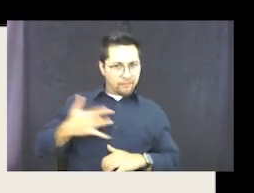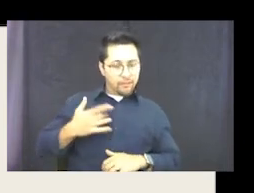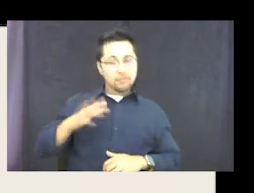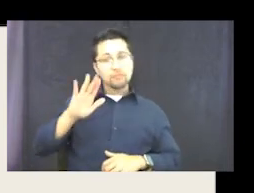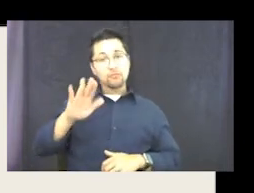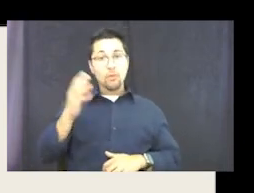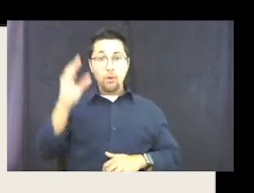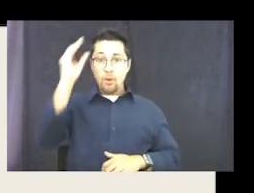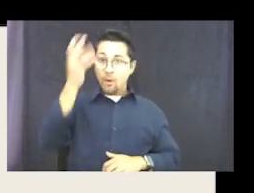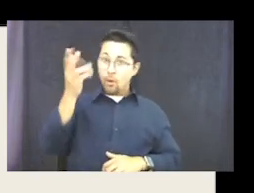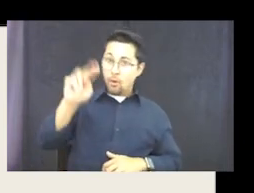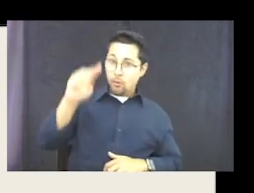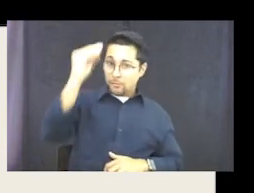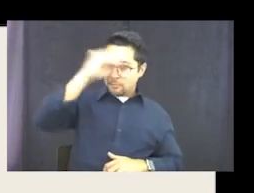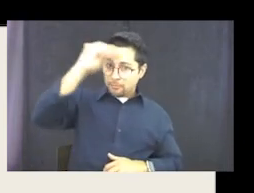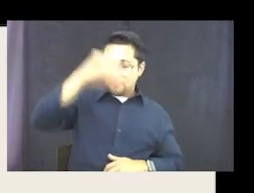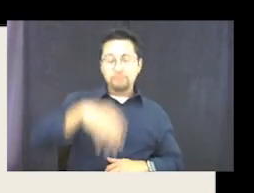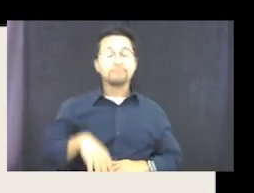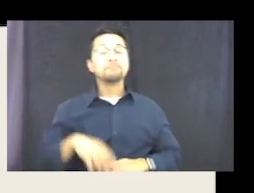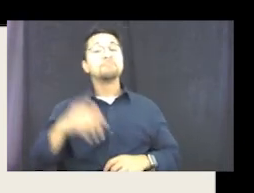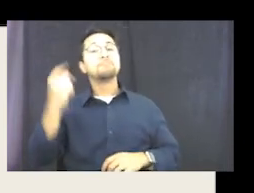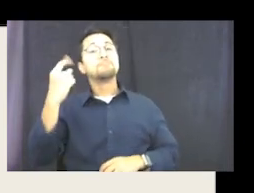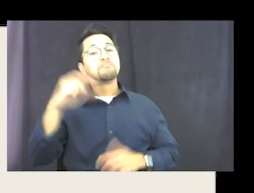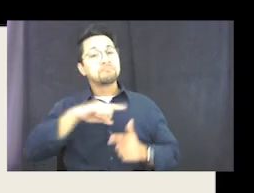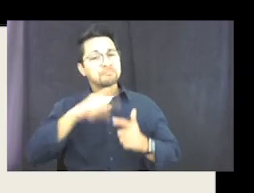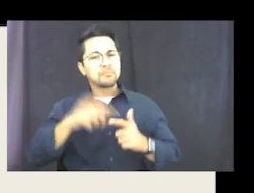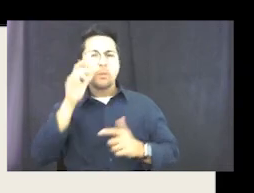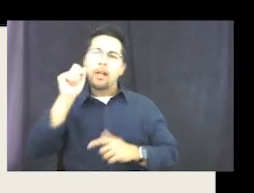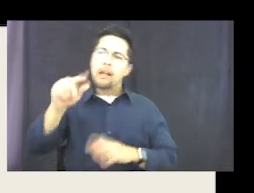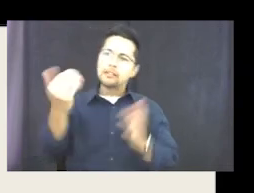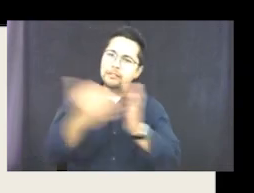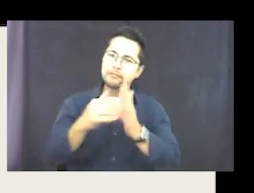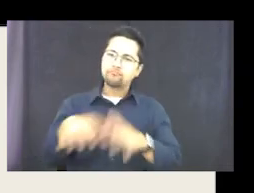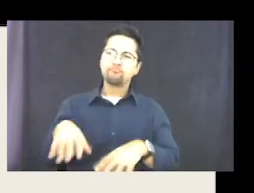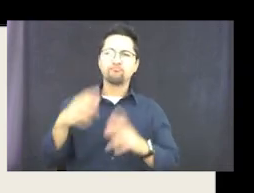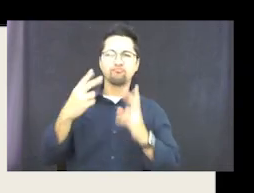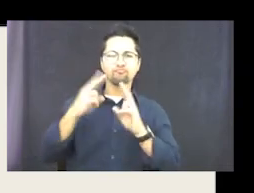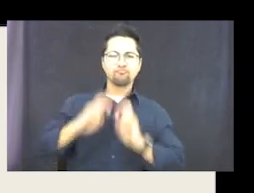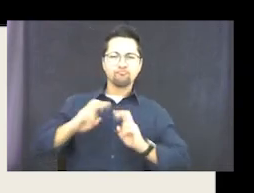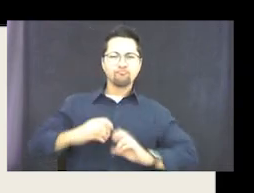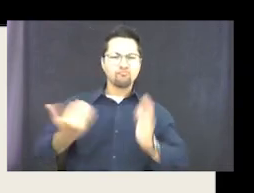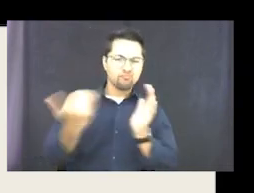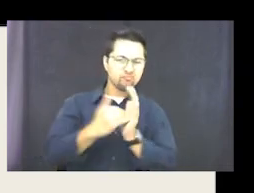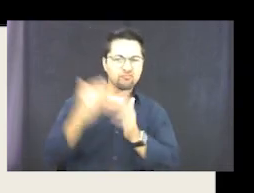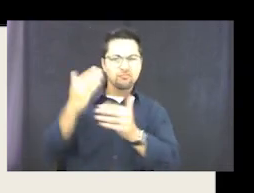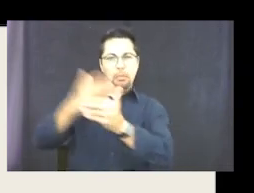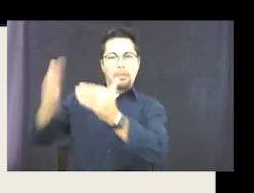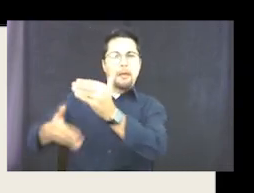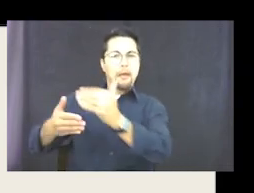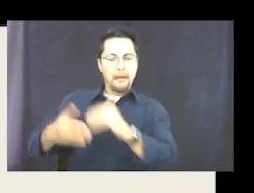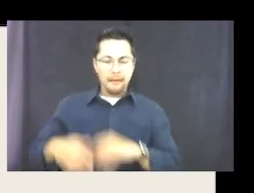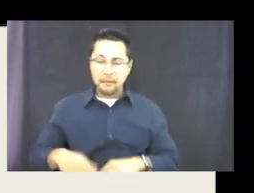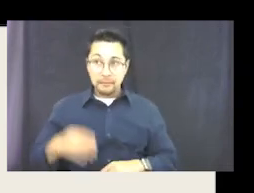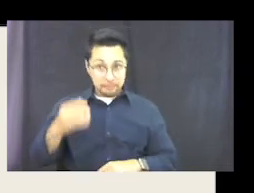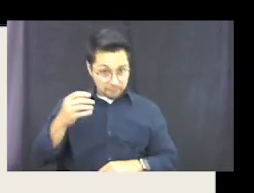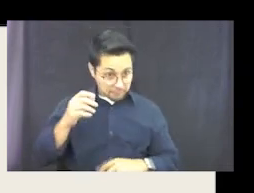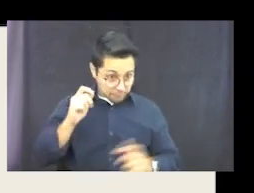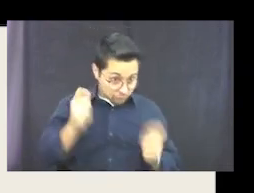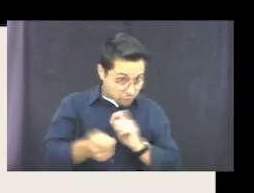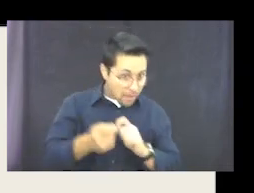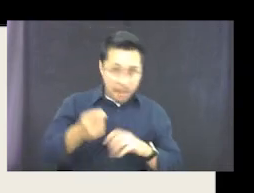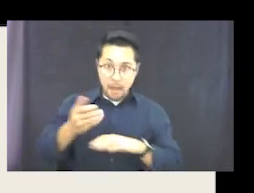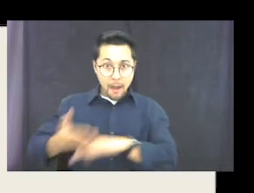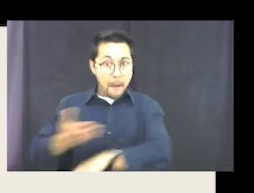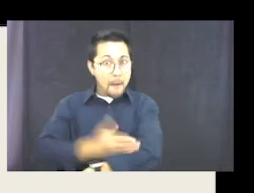opinion. Then, you might be asked to take this again at the end of the semester, seeing if there were any changes or